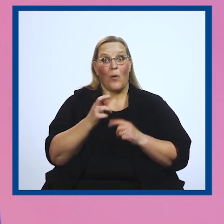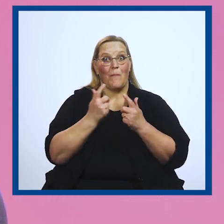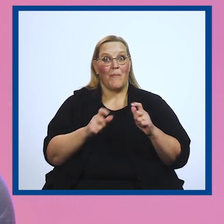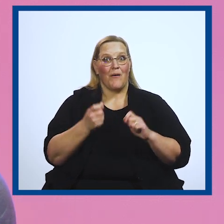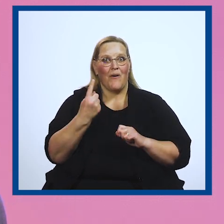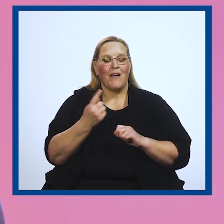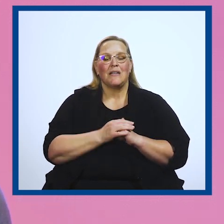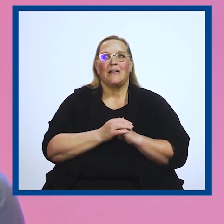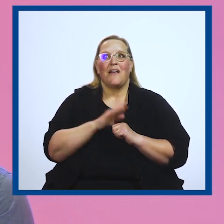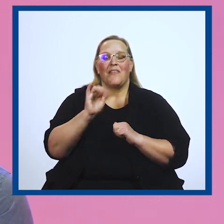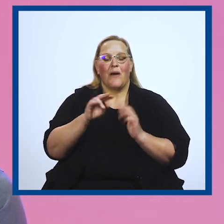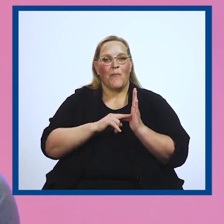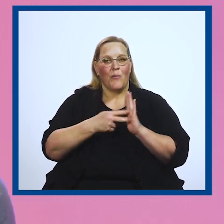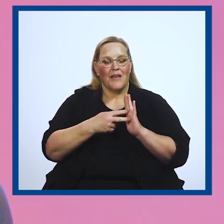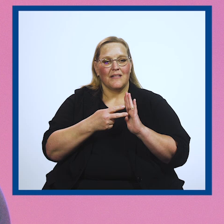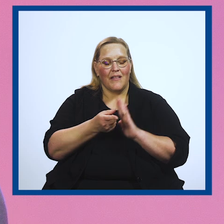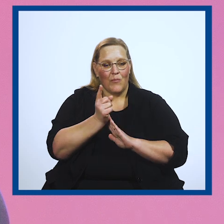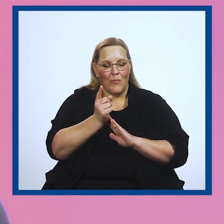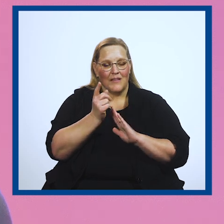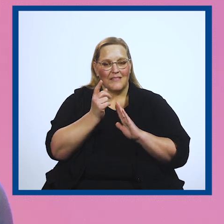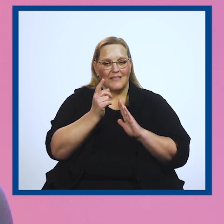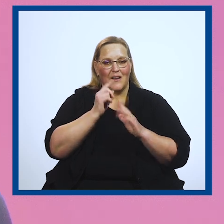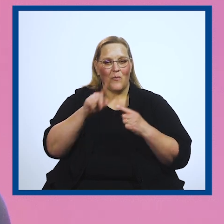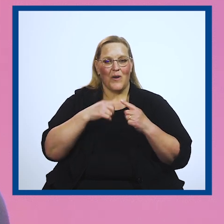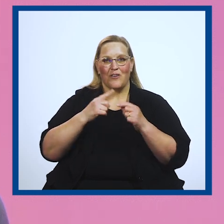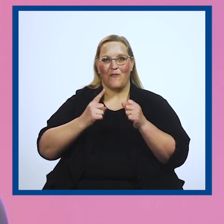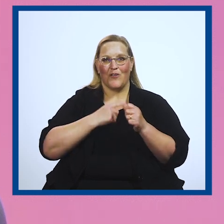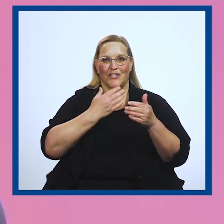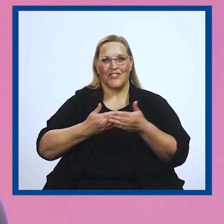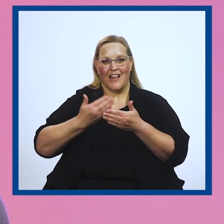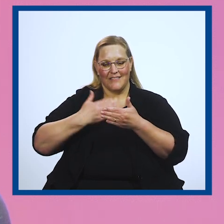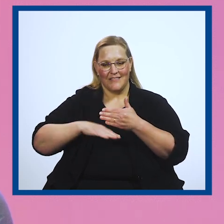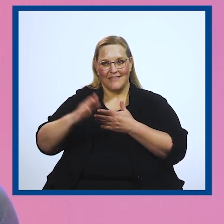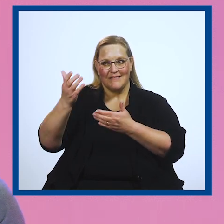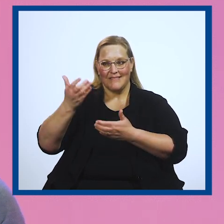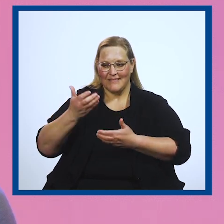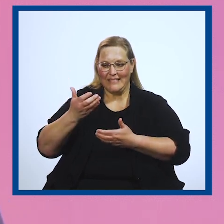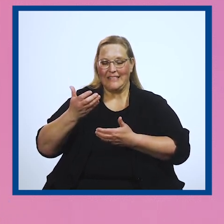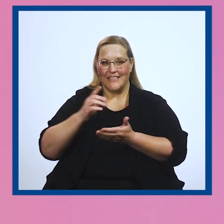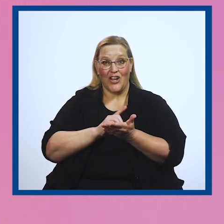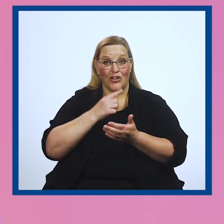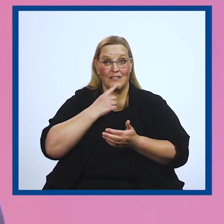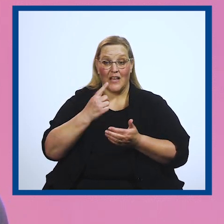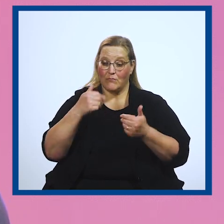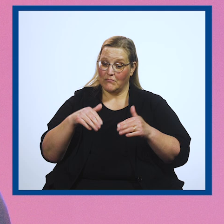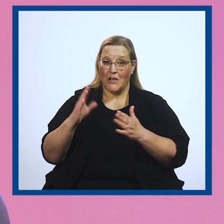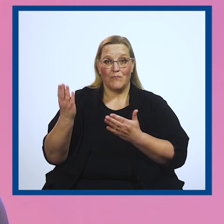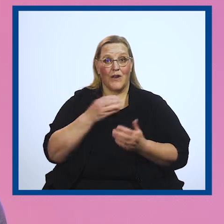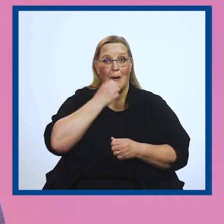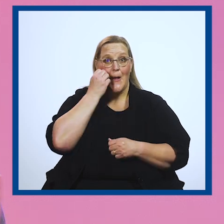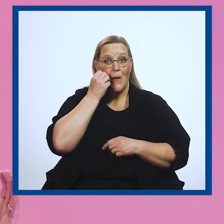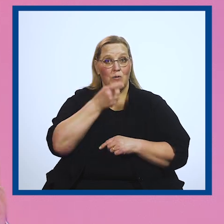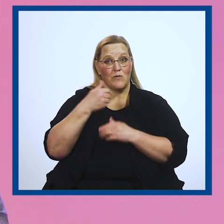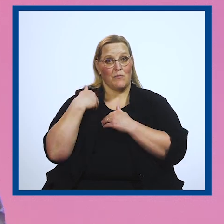The defining moment when they put your first child in your hands and the doctor says, all right, take that human home,